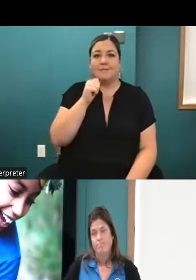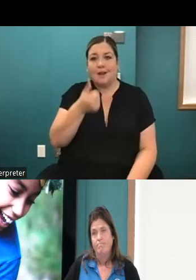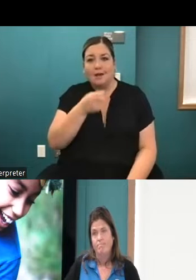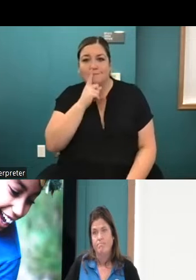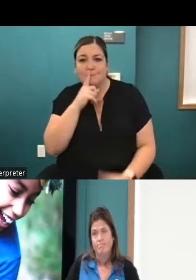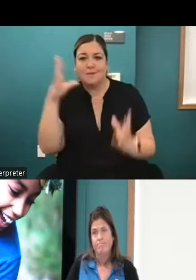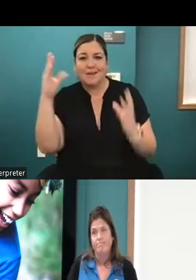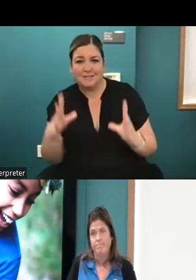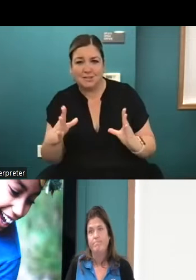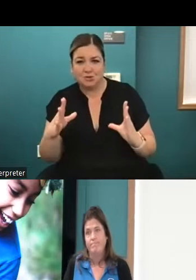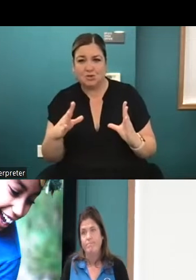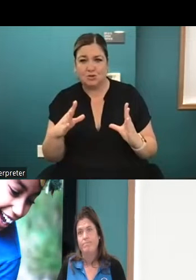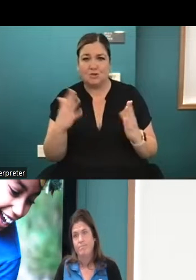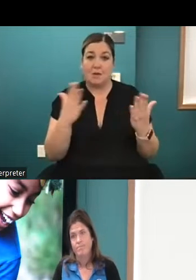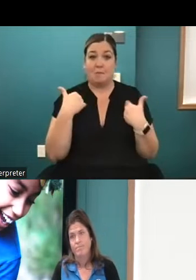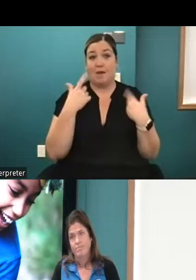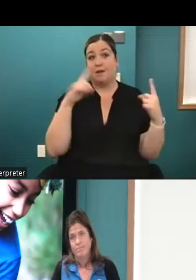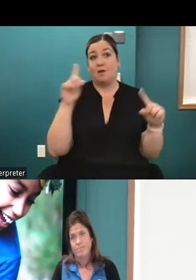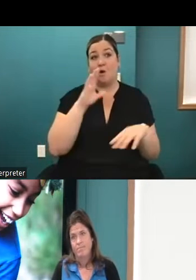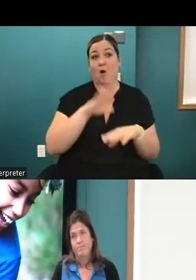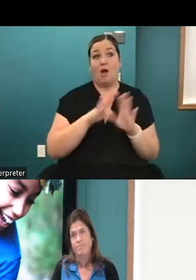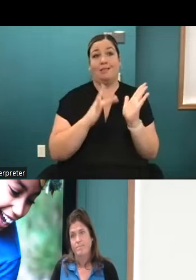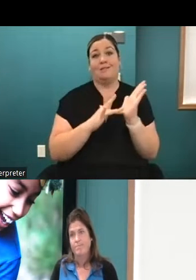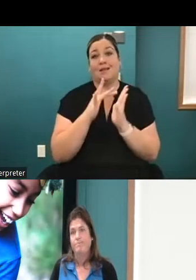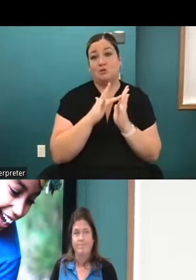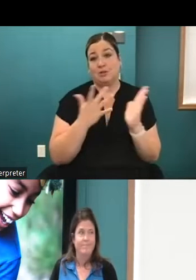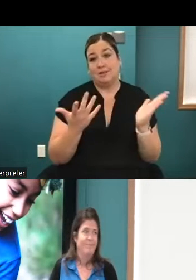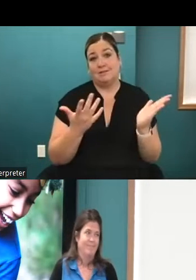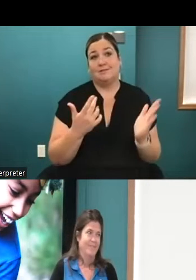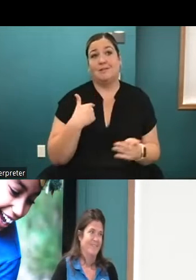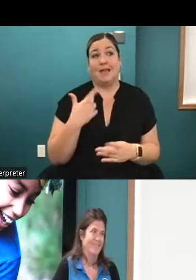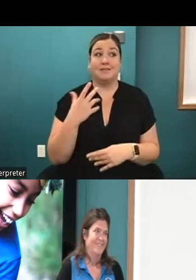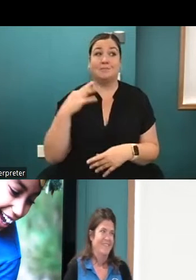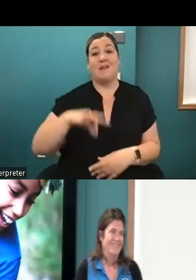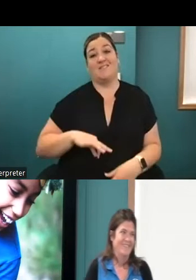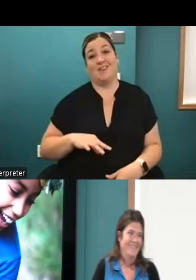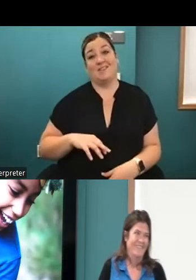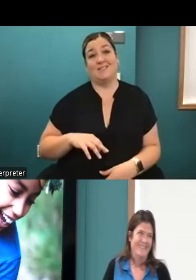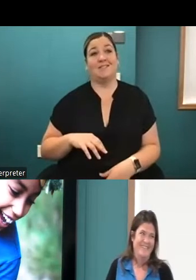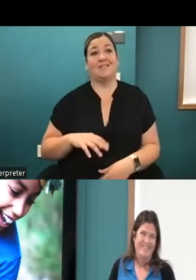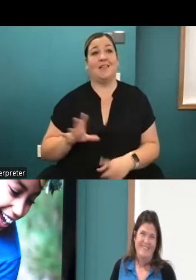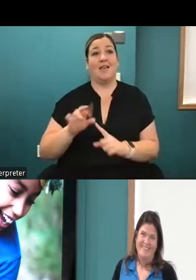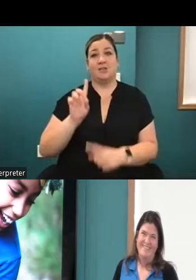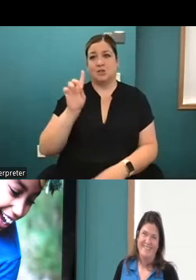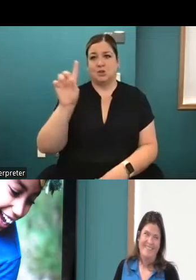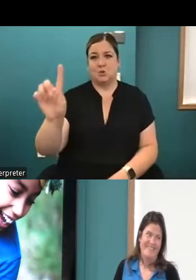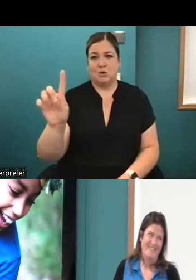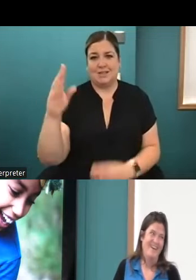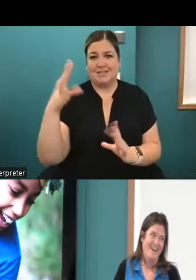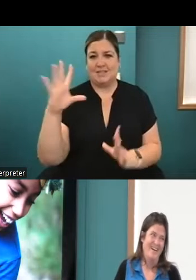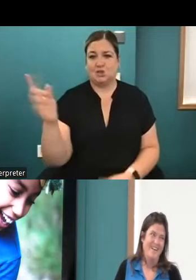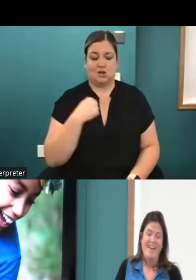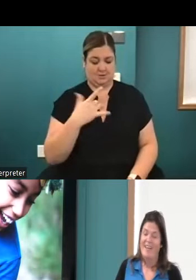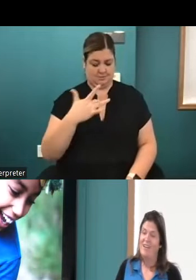that you don't have on the touchscreen mic, unless you walk up and touch them. Here, Which gets very socially. let me mute